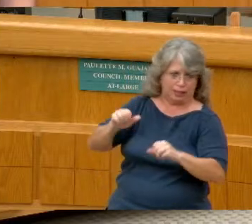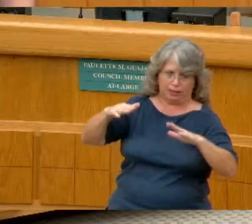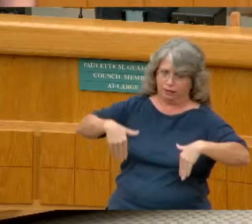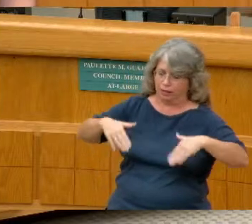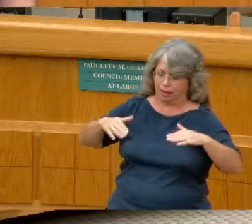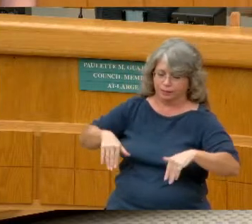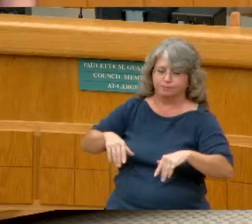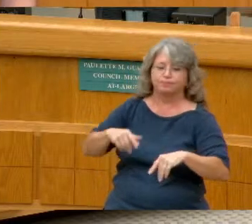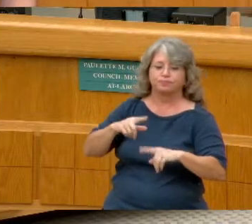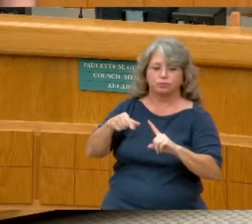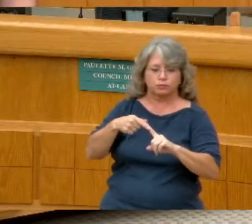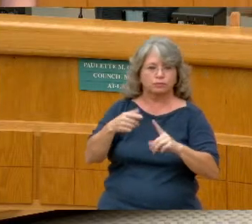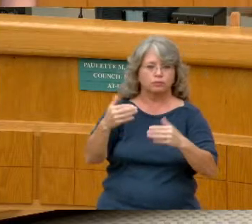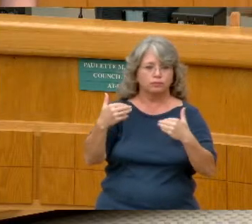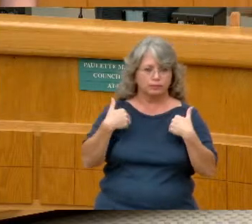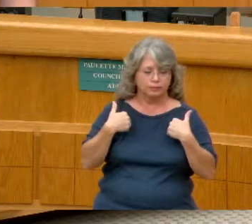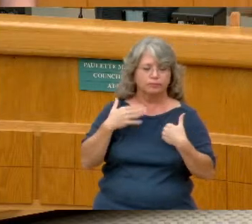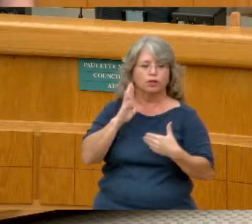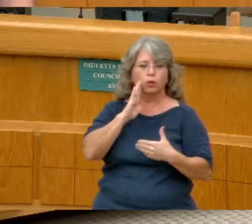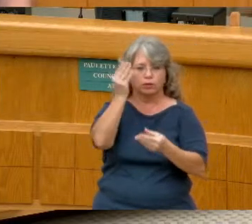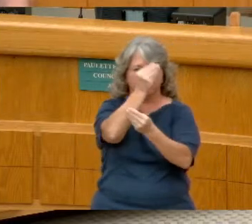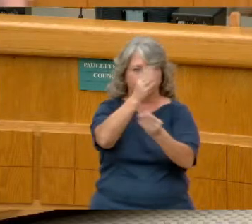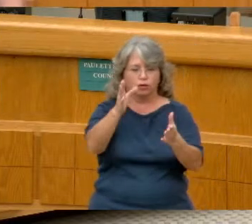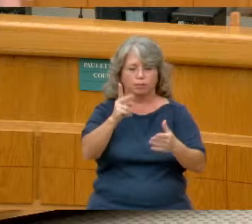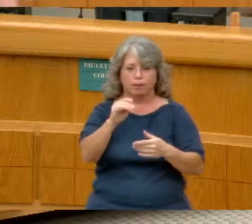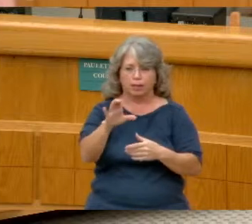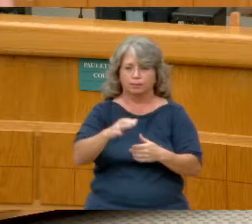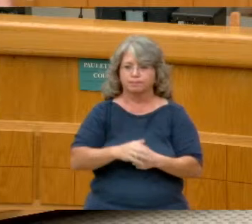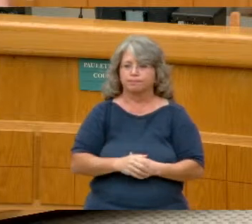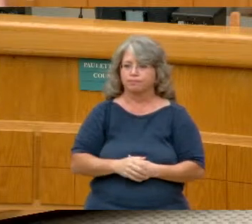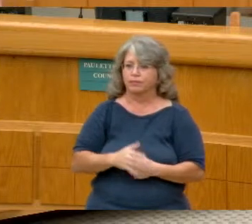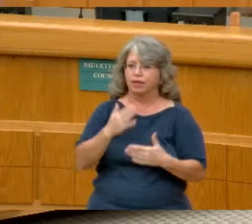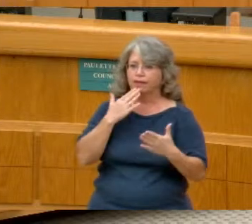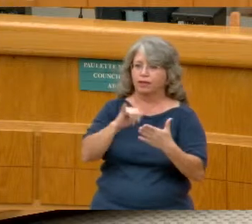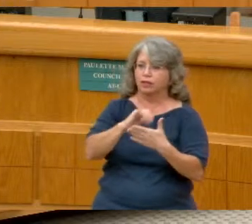public know. Thank you. And that's all we have from Facebook.